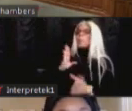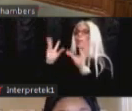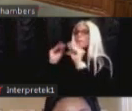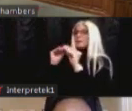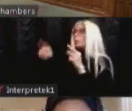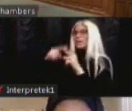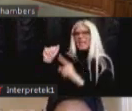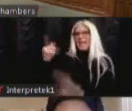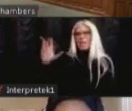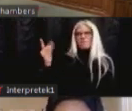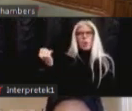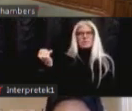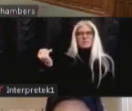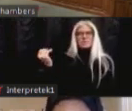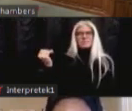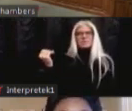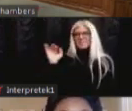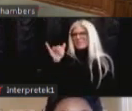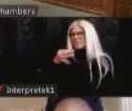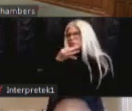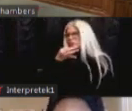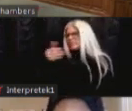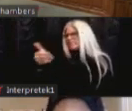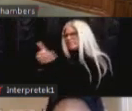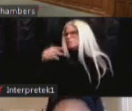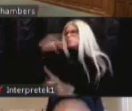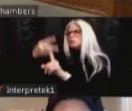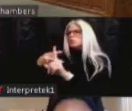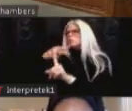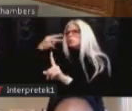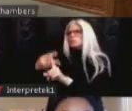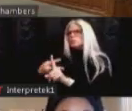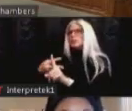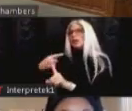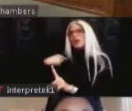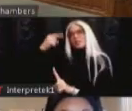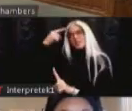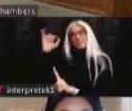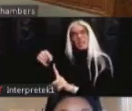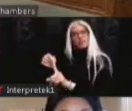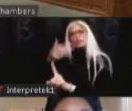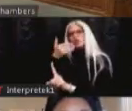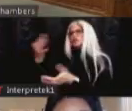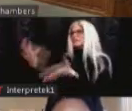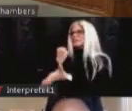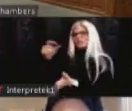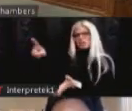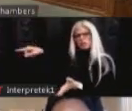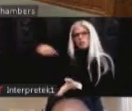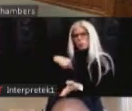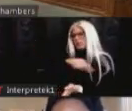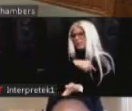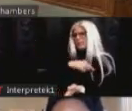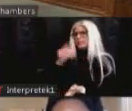And it's right around the corner. It's 2 months away, but I think it's a really great opportunity. We are going to be making some